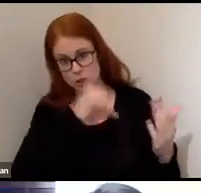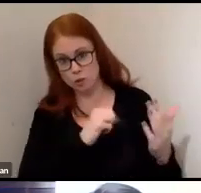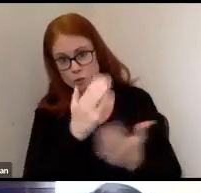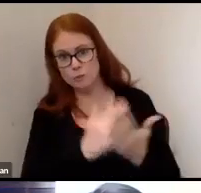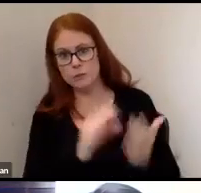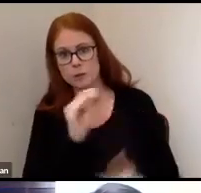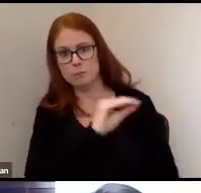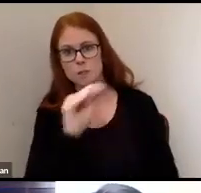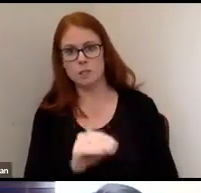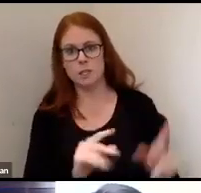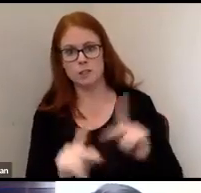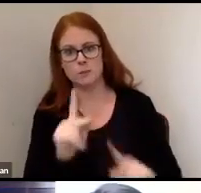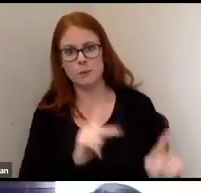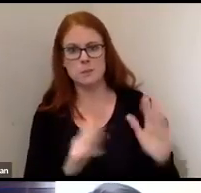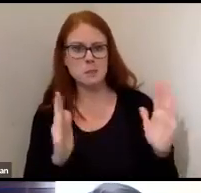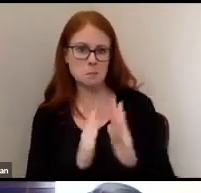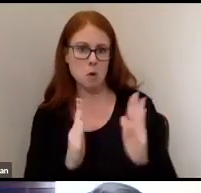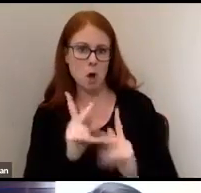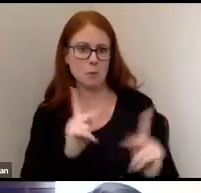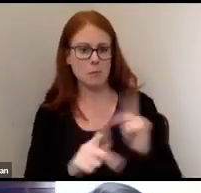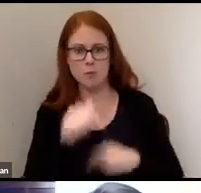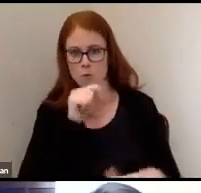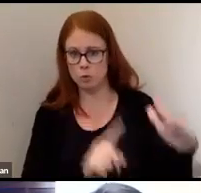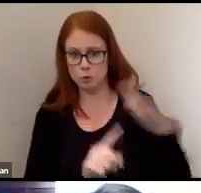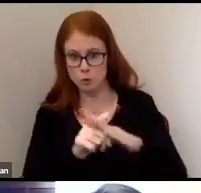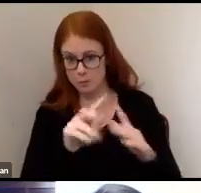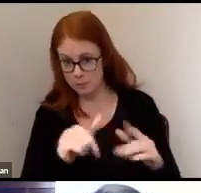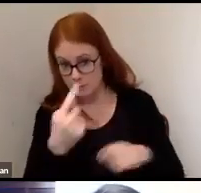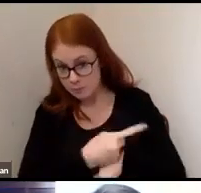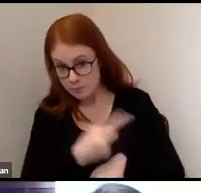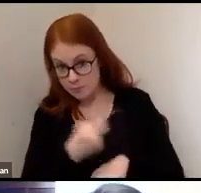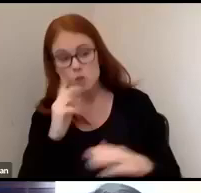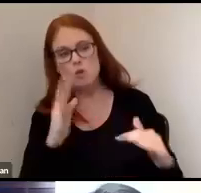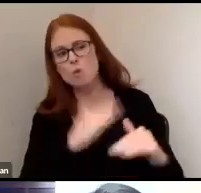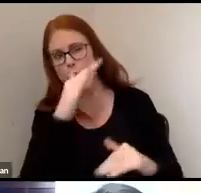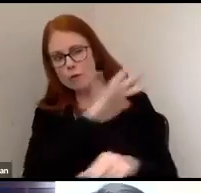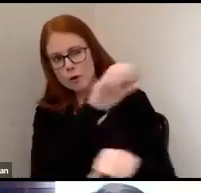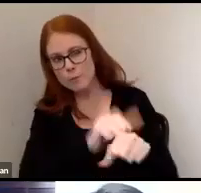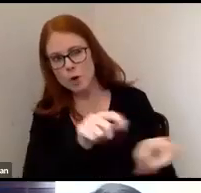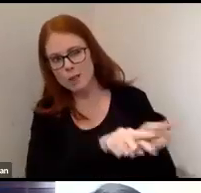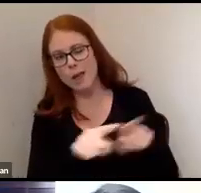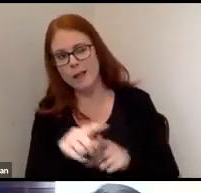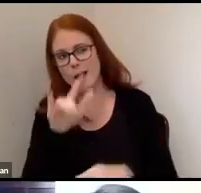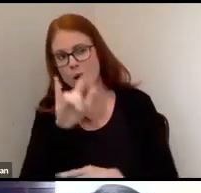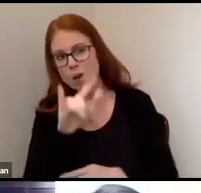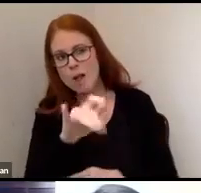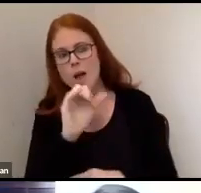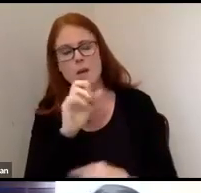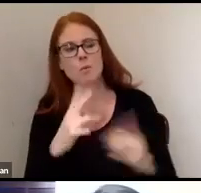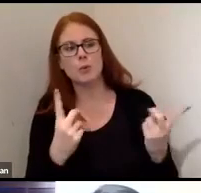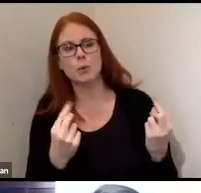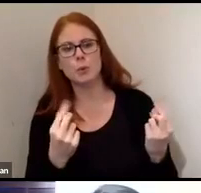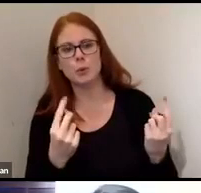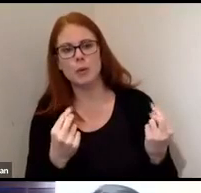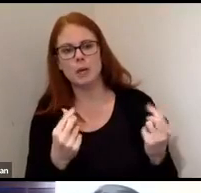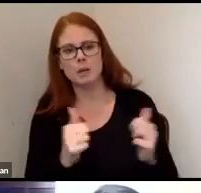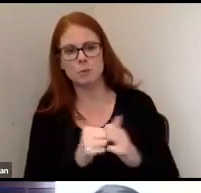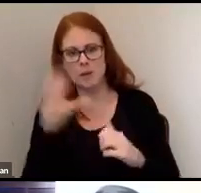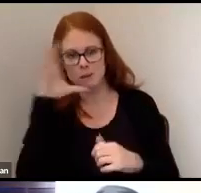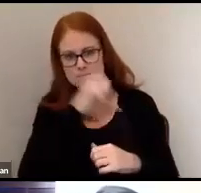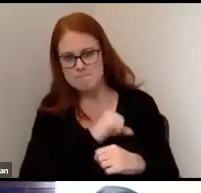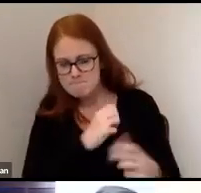percentage, small, that won't come that day? So do you overbook, kind of like an airline would, with that assumption in